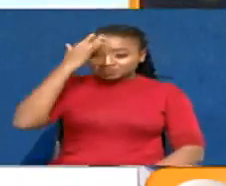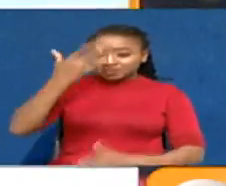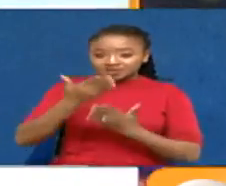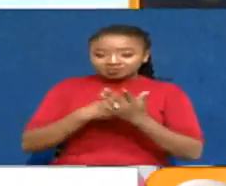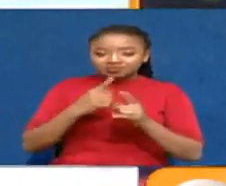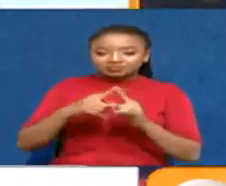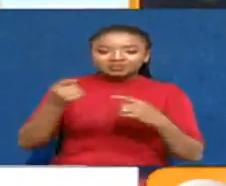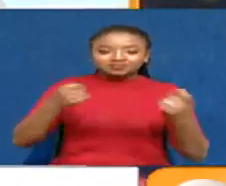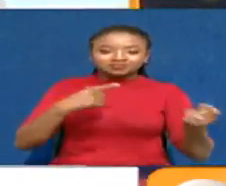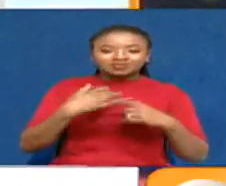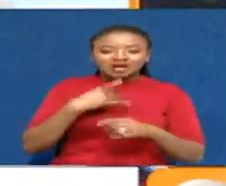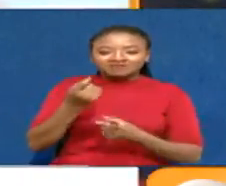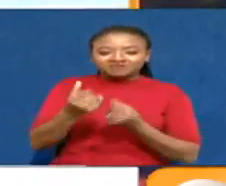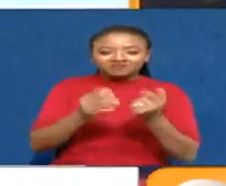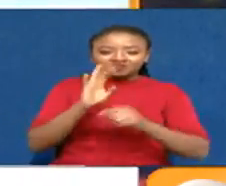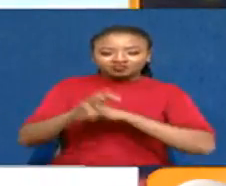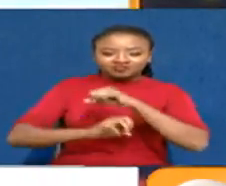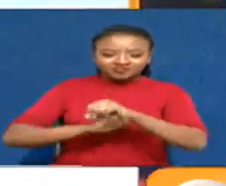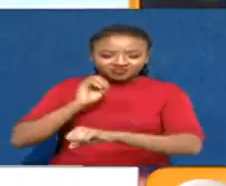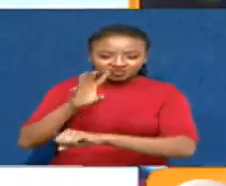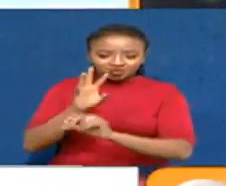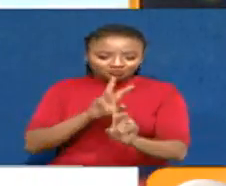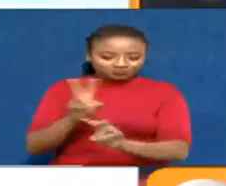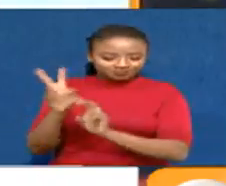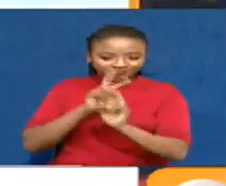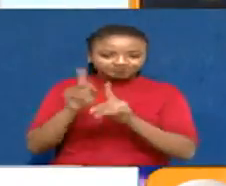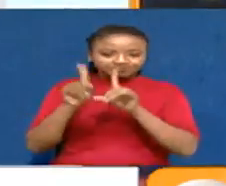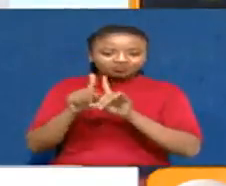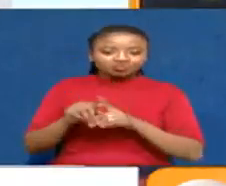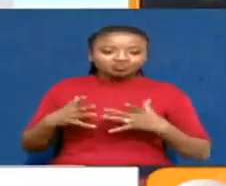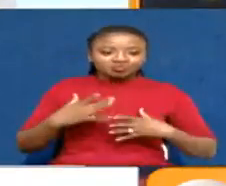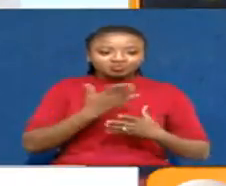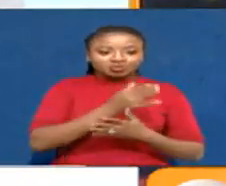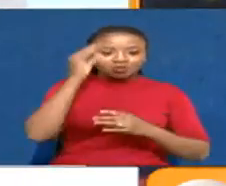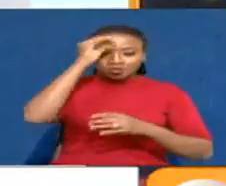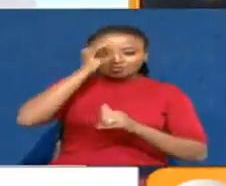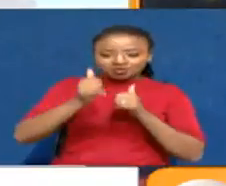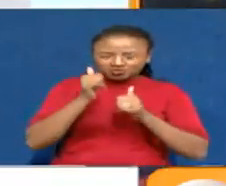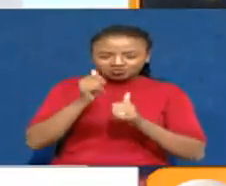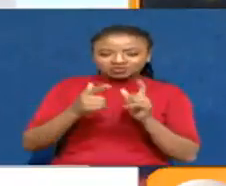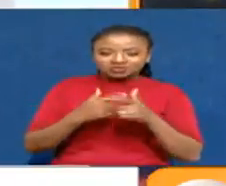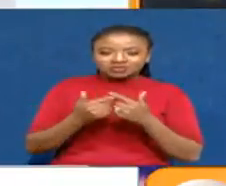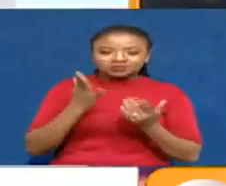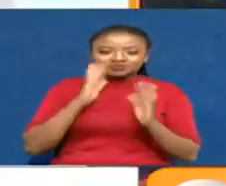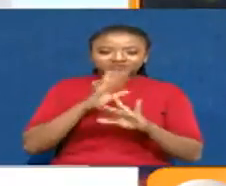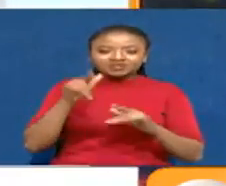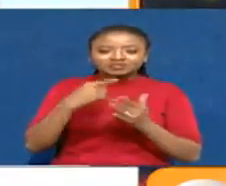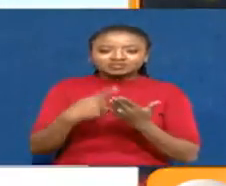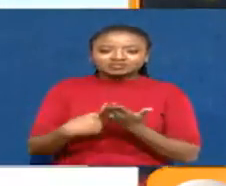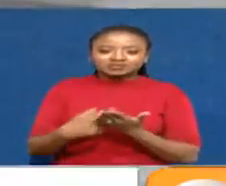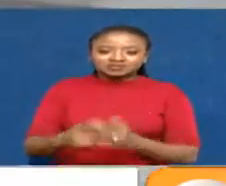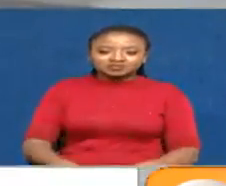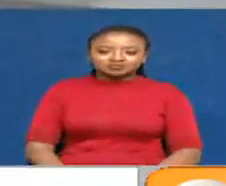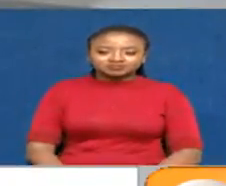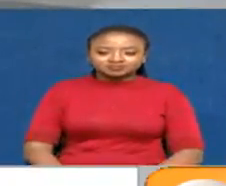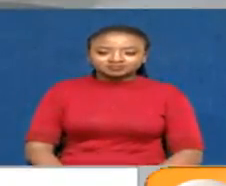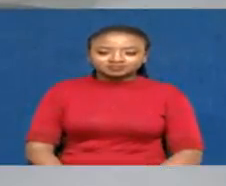still a few more video questions that I want to pose and get a few more reactions online before we wrap it up. See you in a bit.